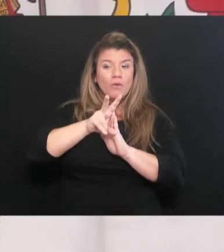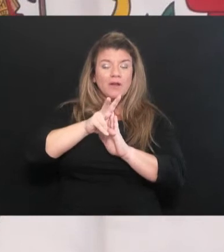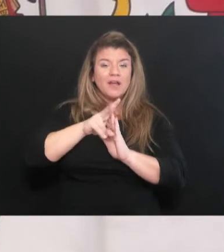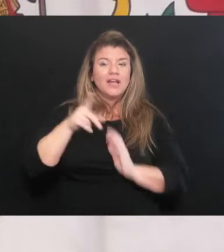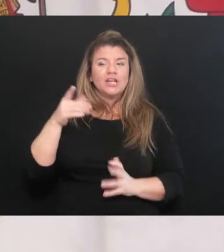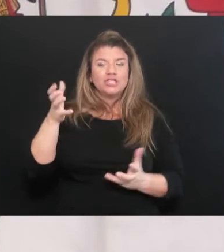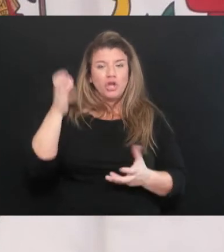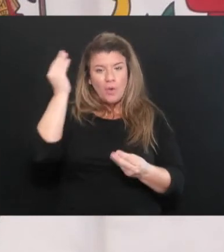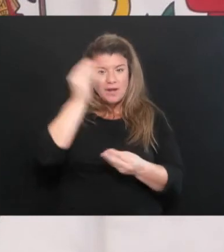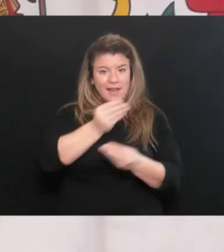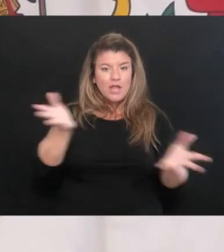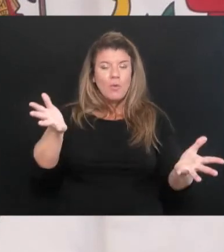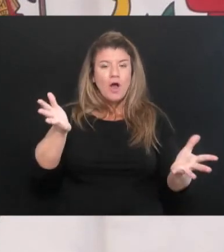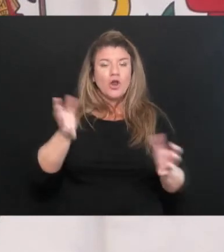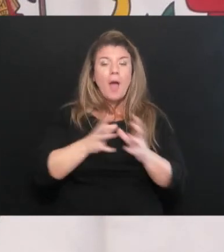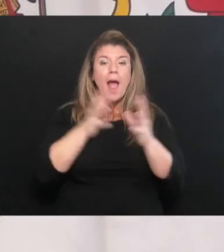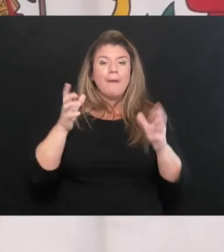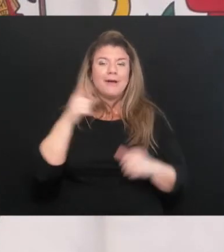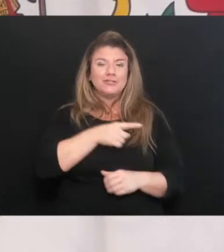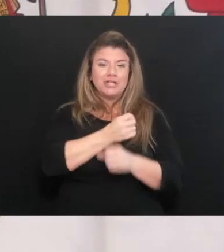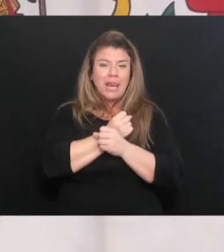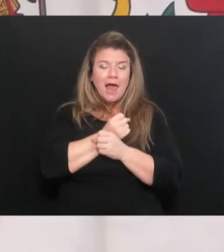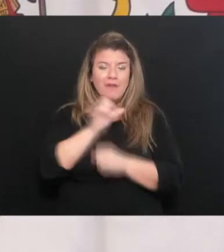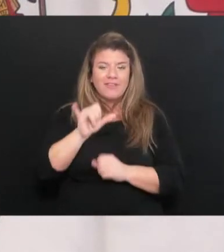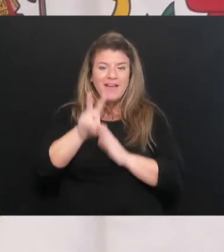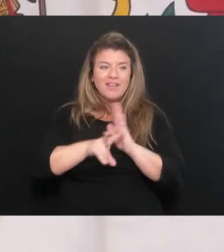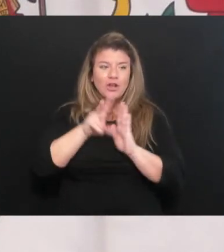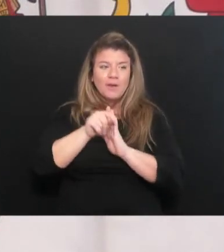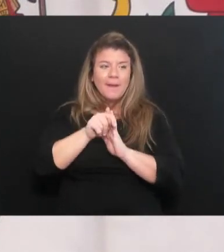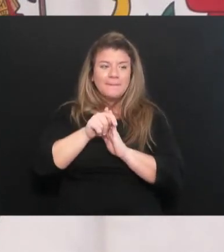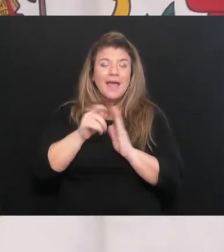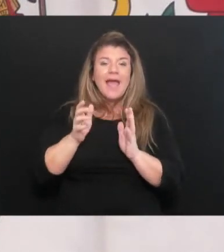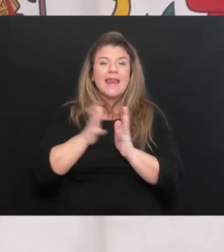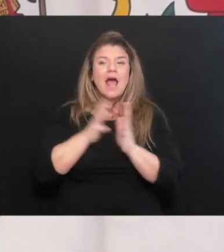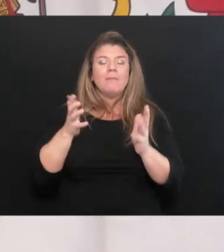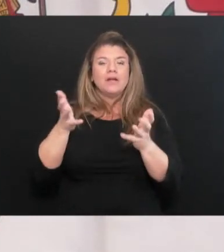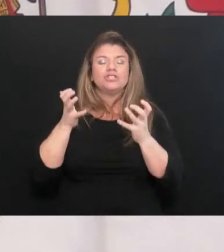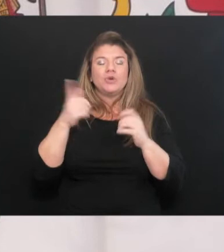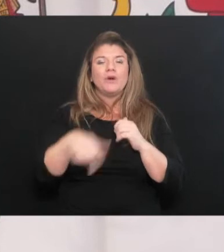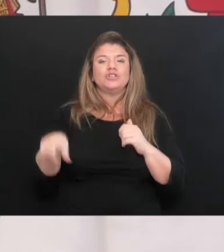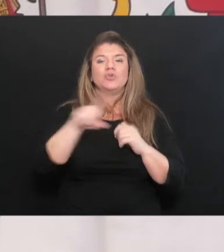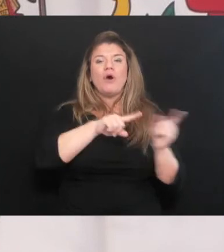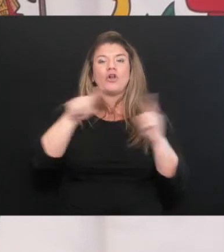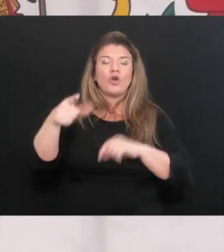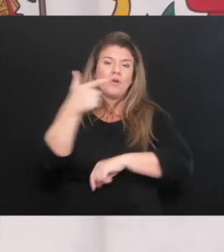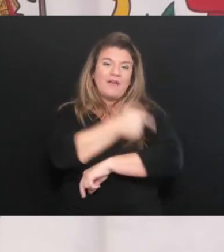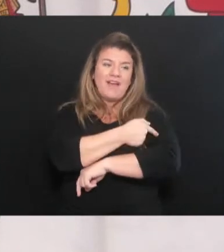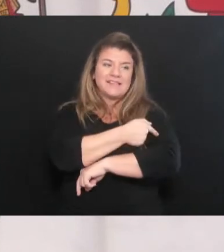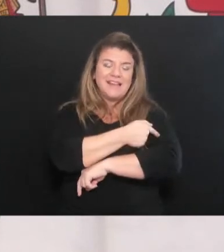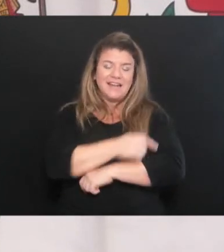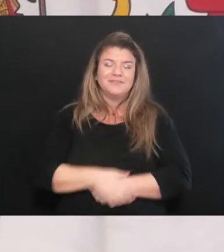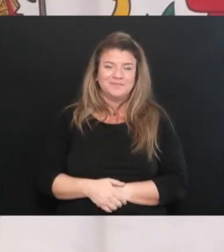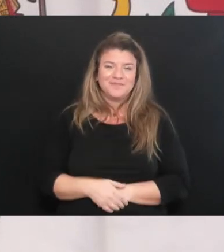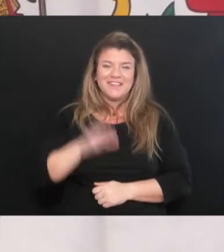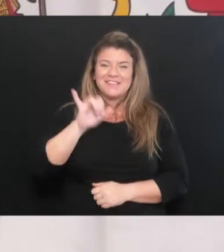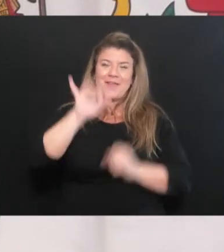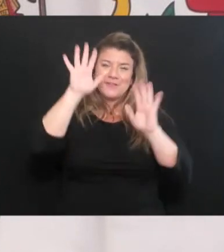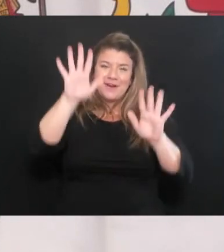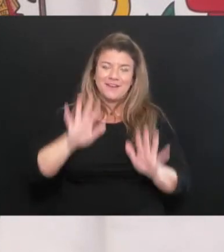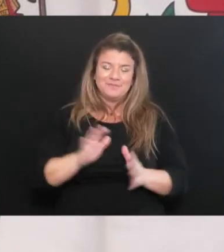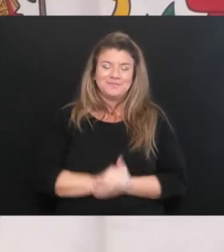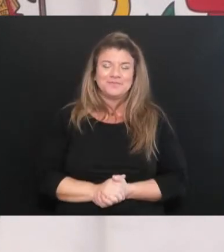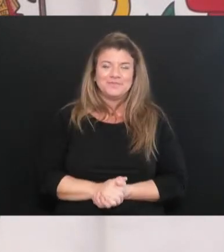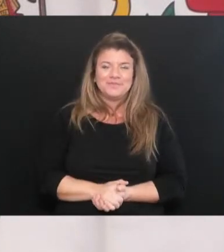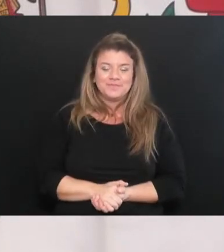just wanted to tell everybody how much she loved it and how much she wants everybody to get vaccinated. So that's really good.